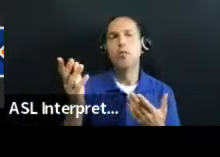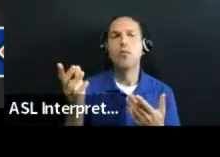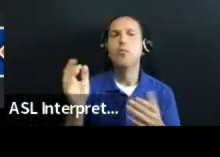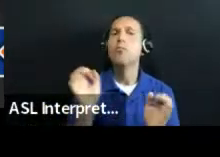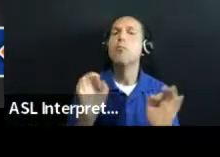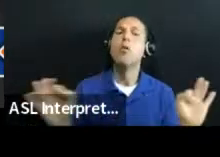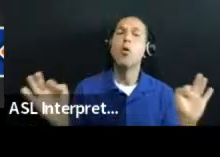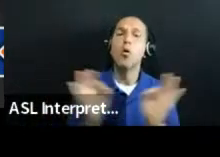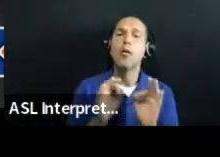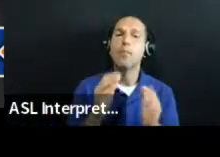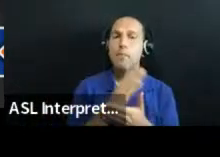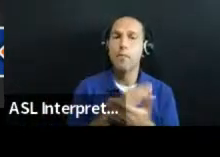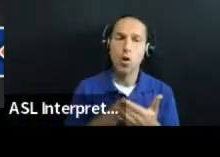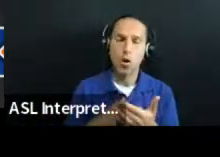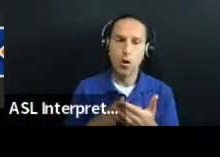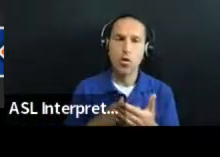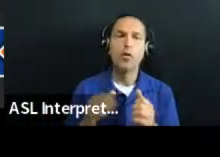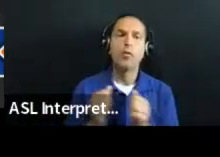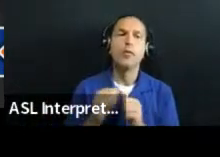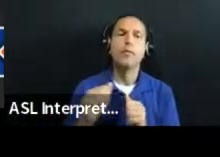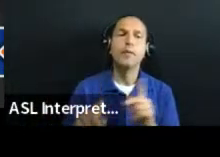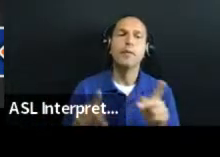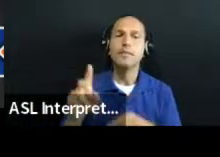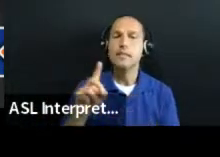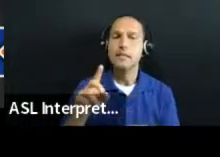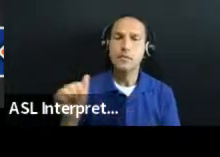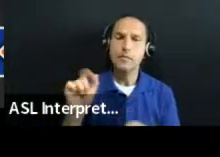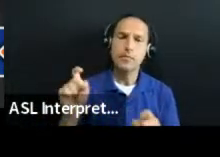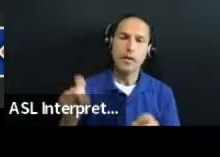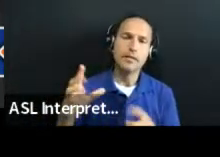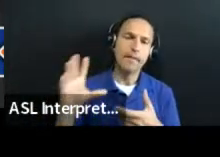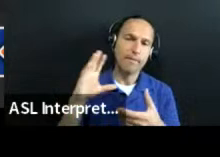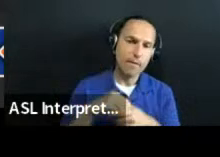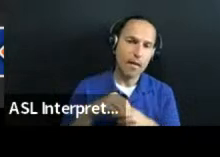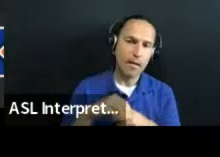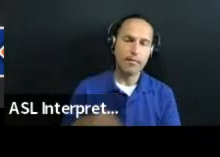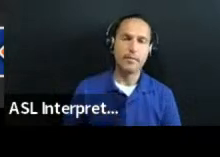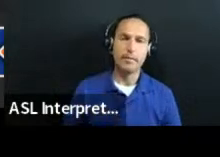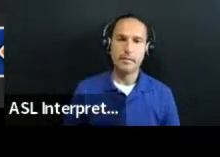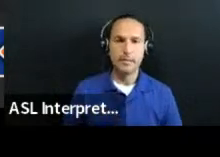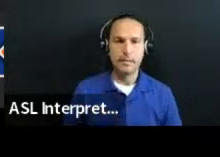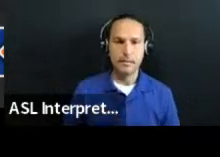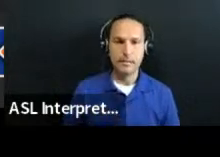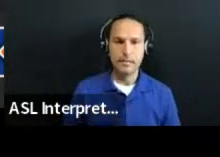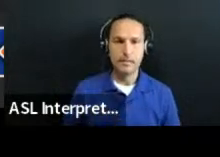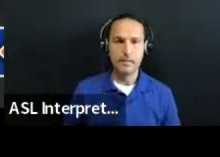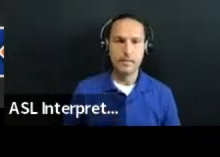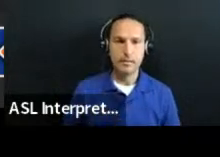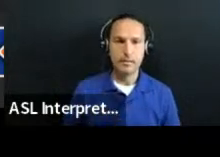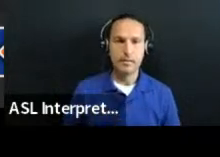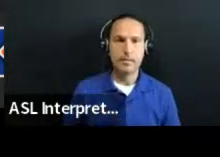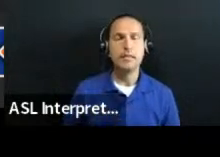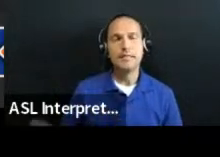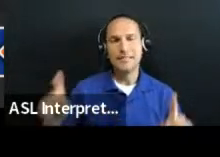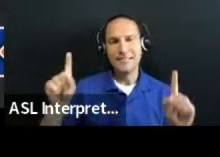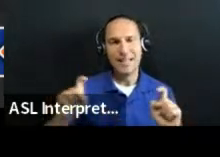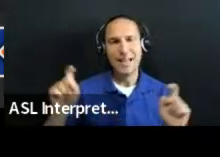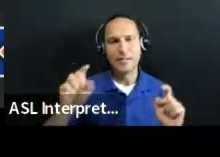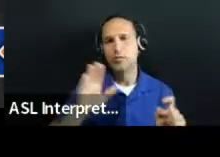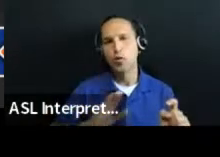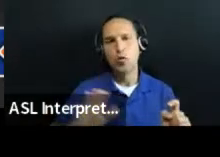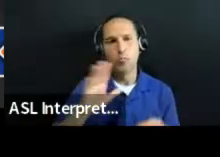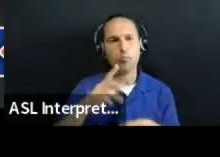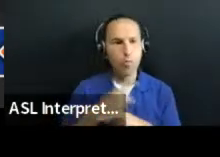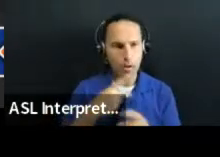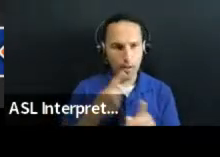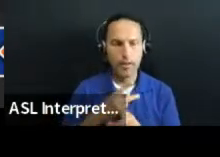most important part is getting people with disabilities involved, getting people with disabilities to test your products.